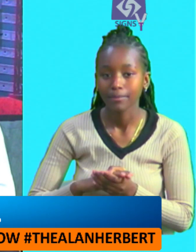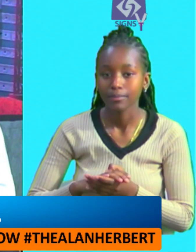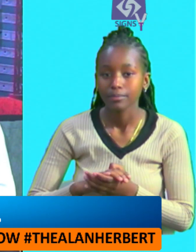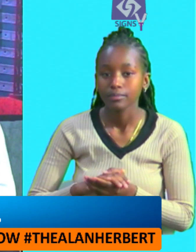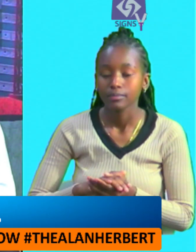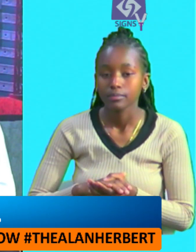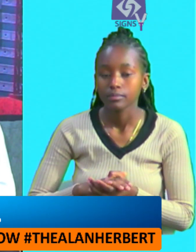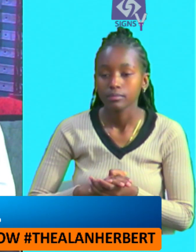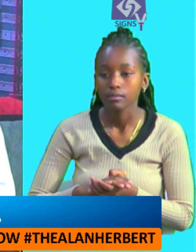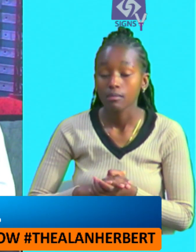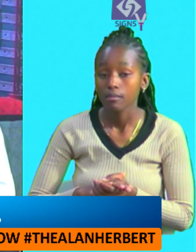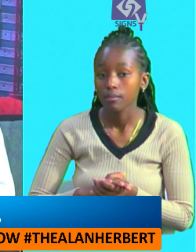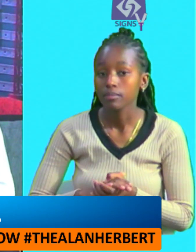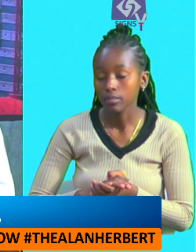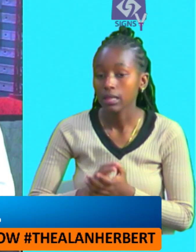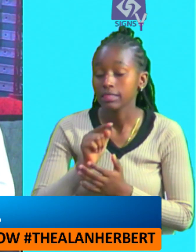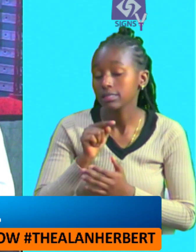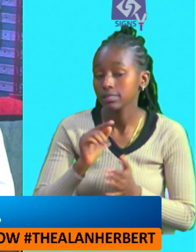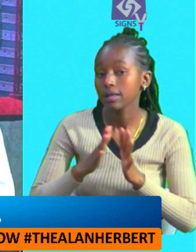as a marketing,